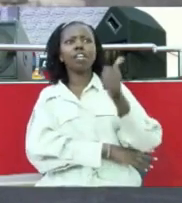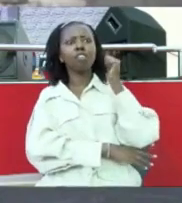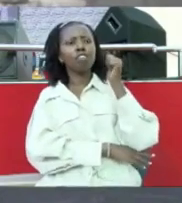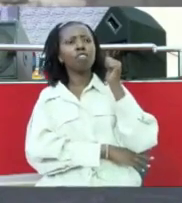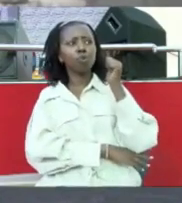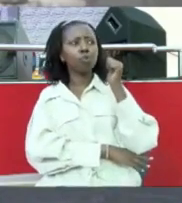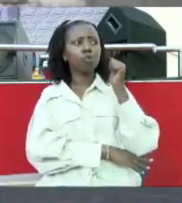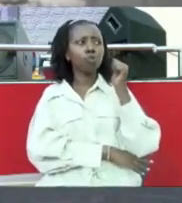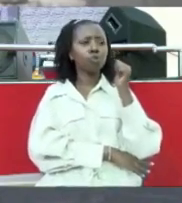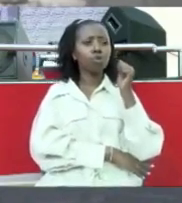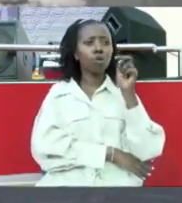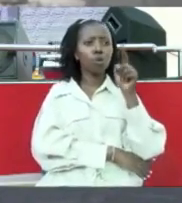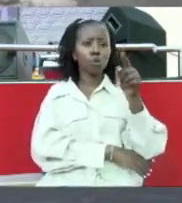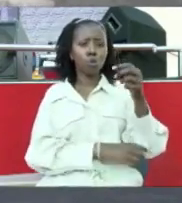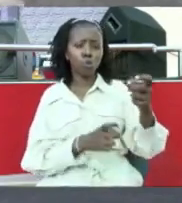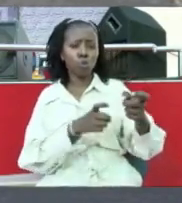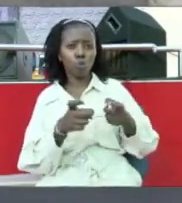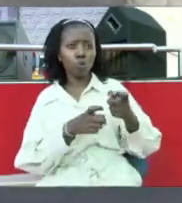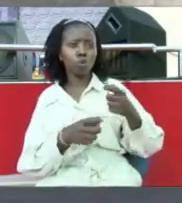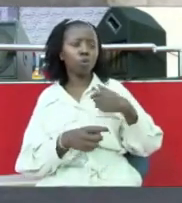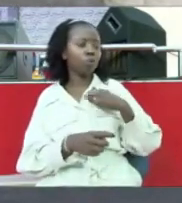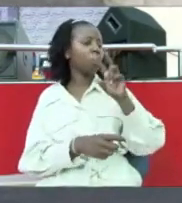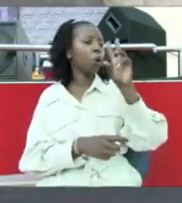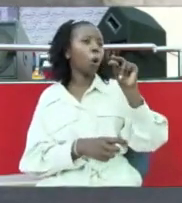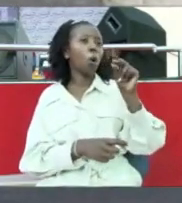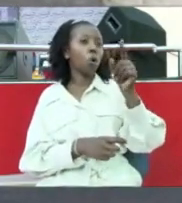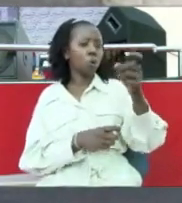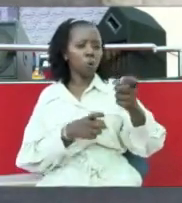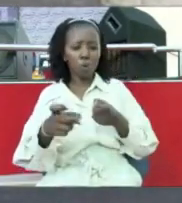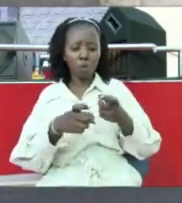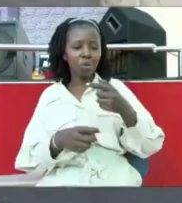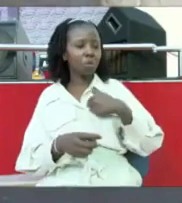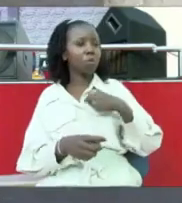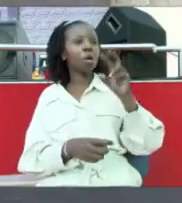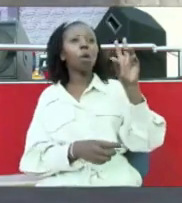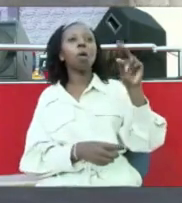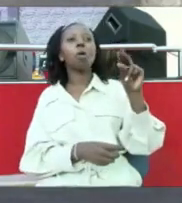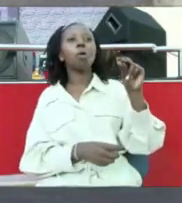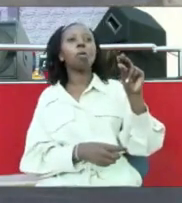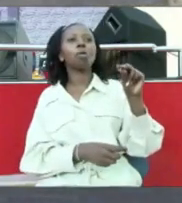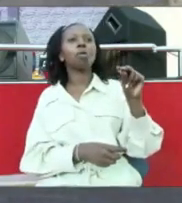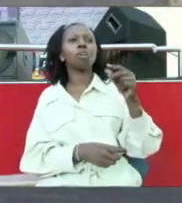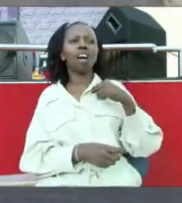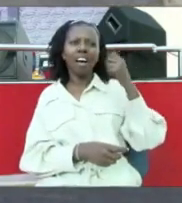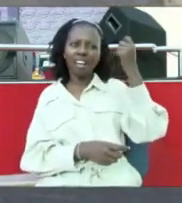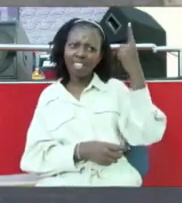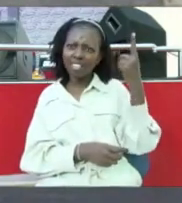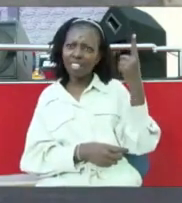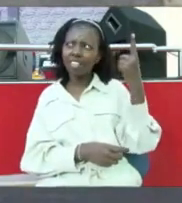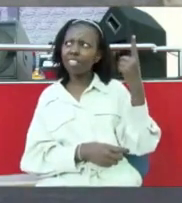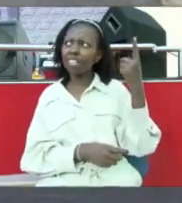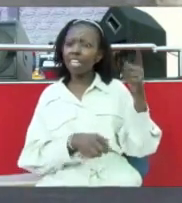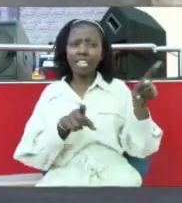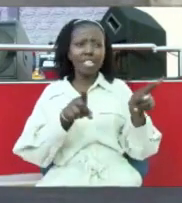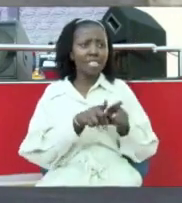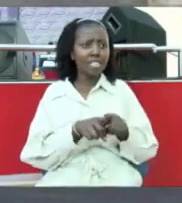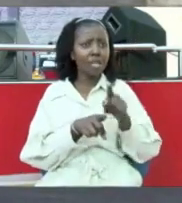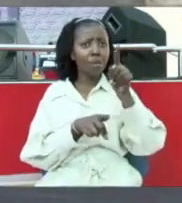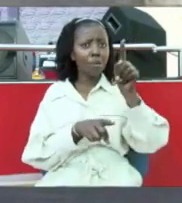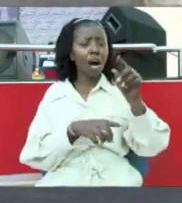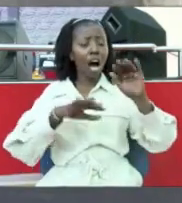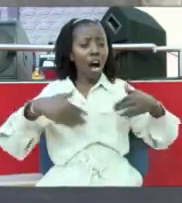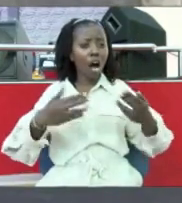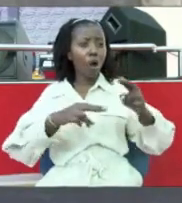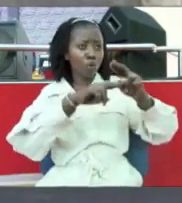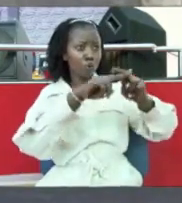control. Usini control. Uta ni control. You will not control me. I mean, you are not getting the point. How party you? Even the way you sit. Jinsi